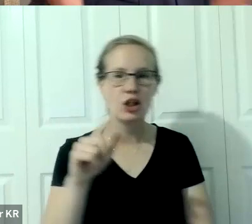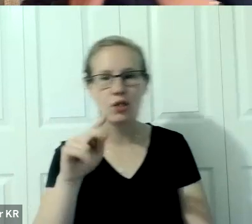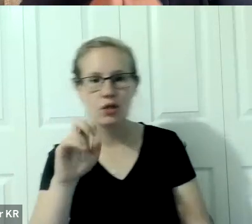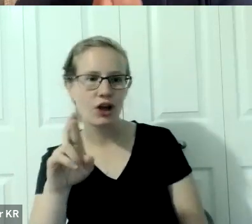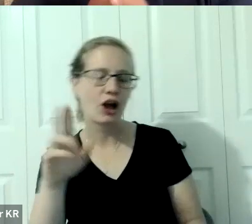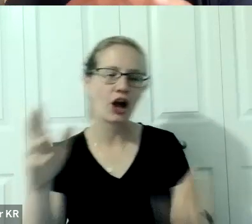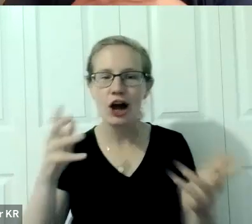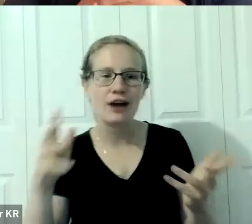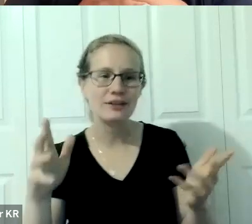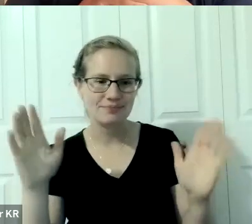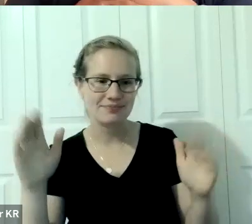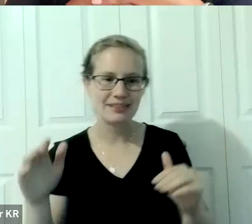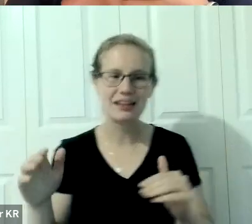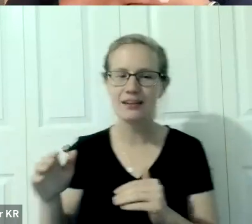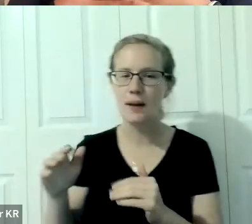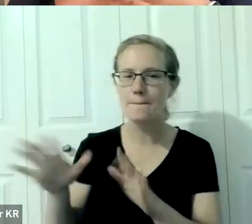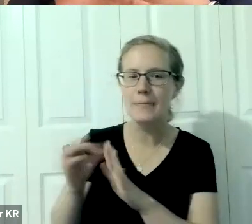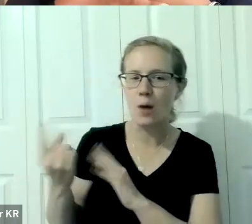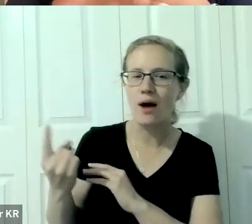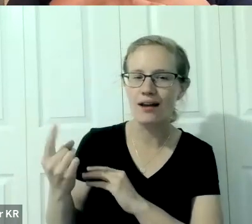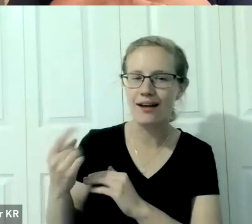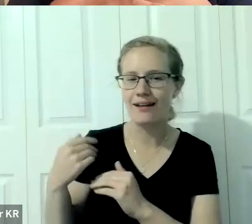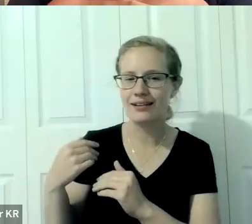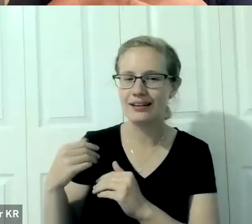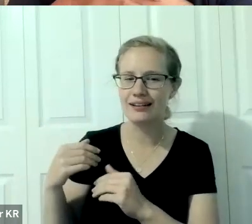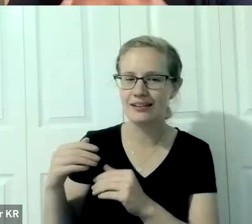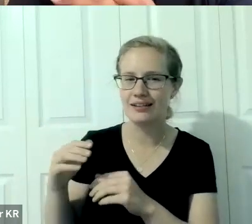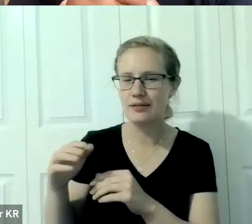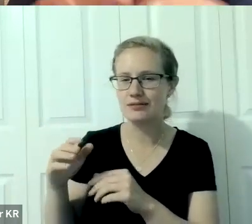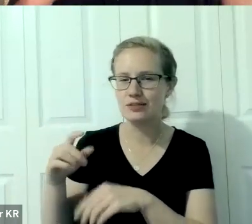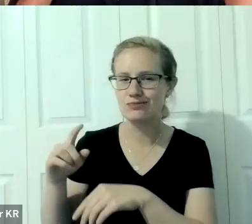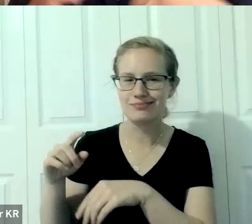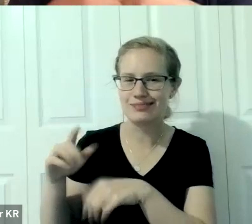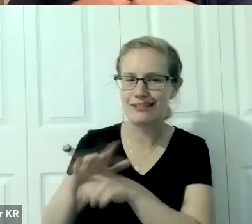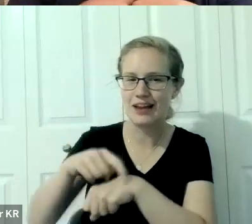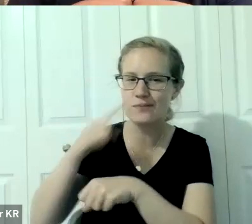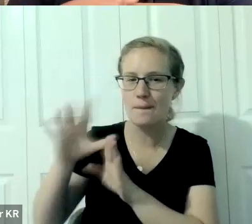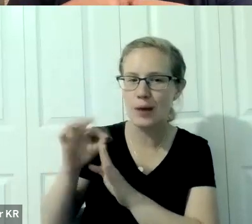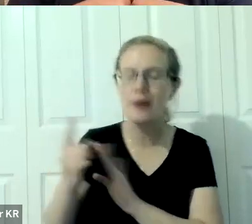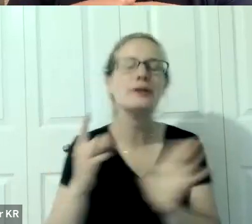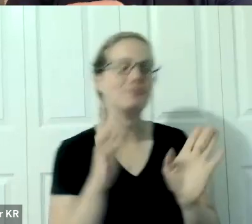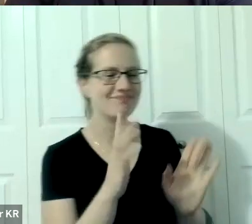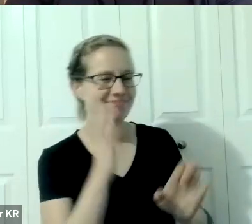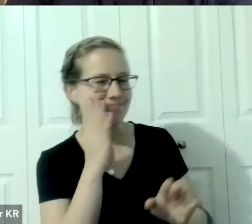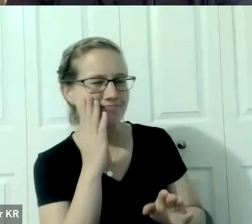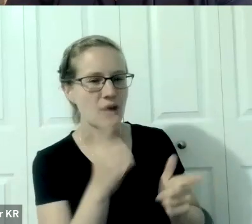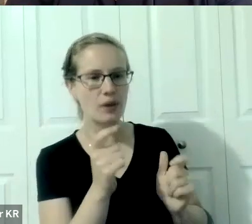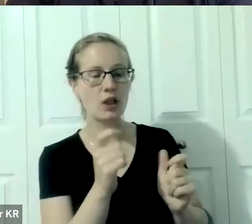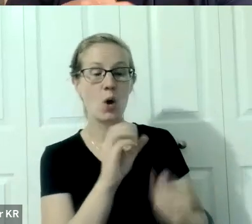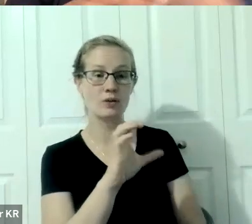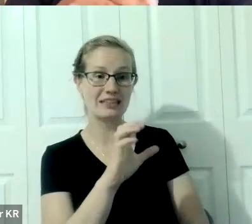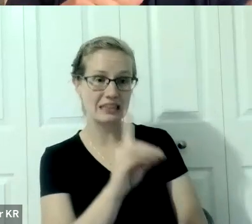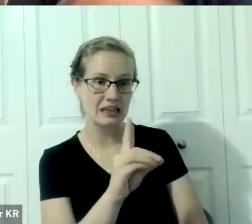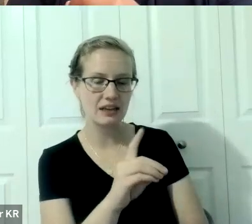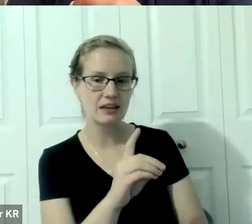route. Yeah. Okay. Well. Yeah. We got to pick one. We got enough. I know. One. But I'll just say really quickly. OCD. I